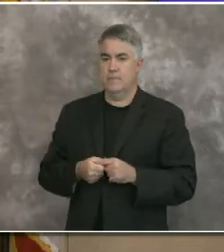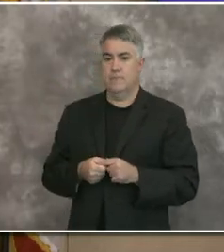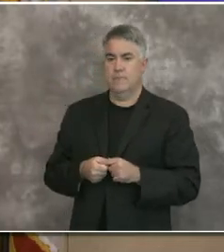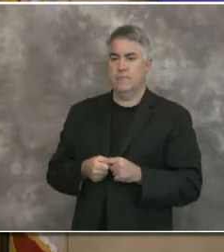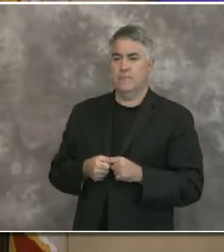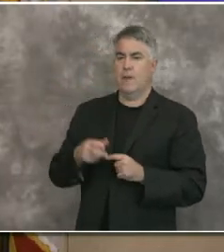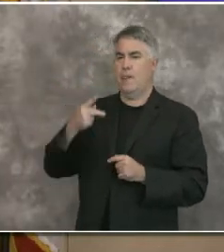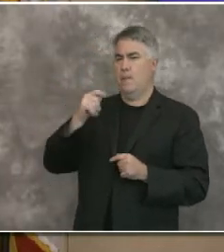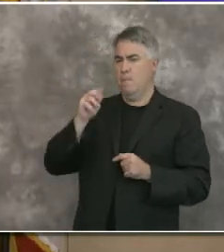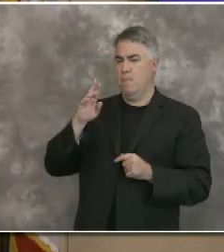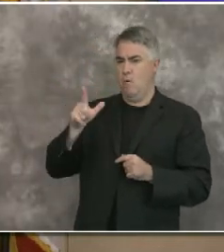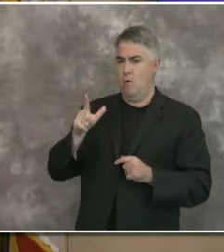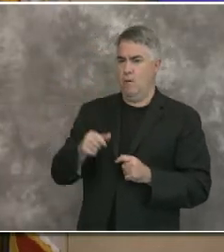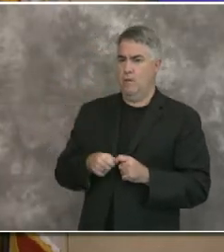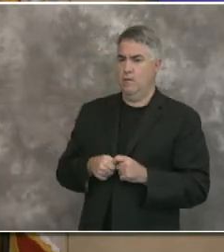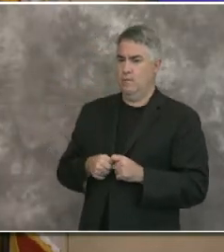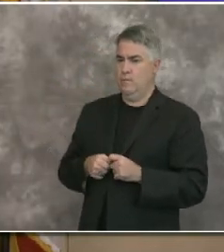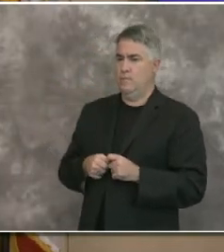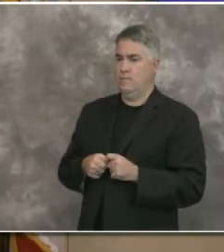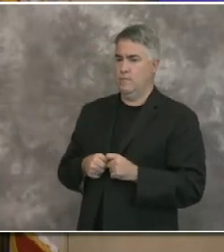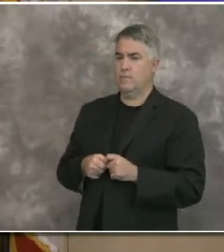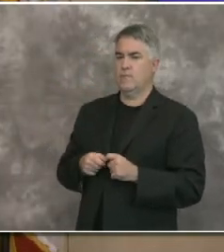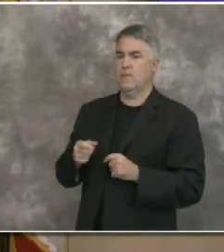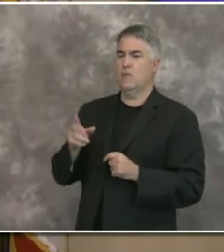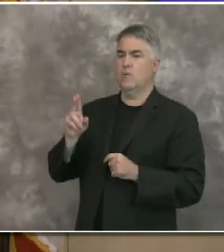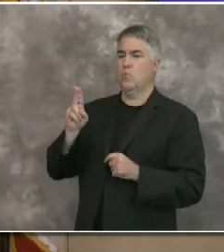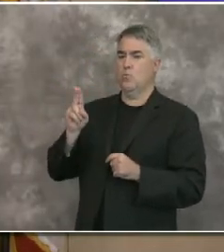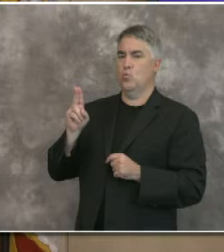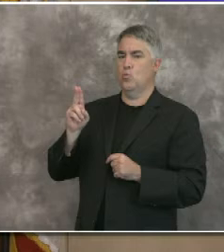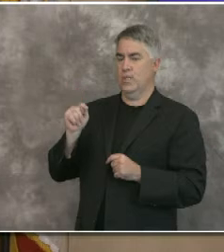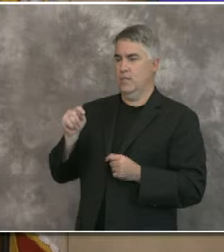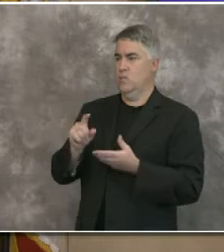Paul Sisson with the Union Tribune, please state your question.